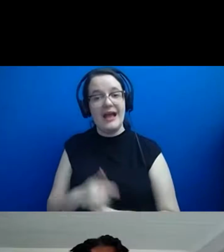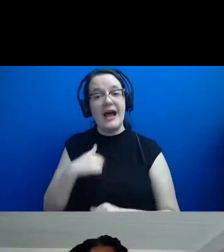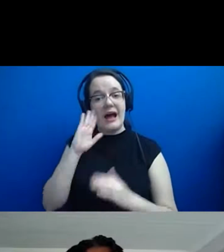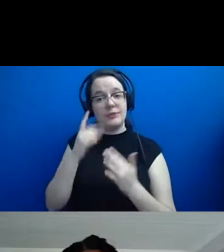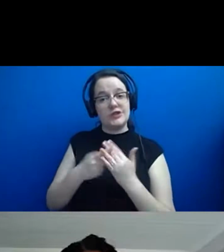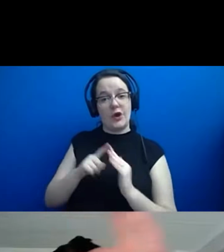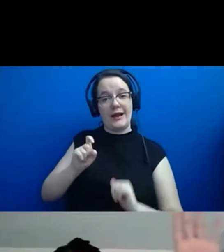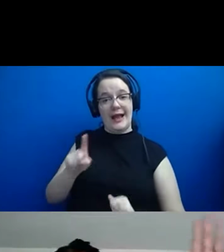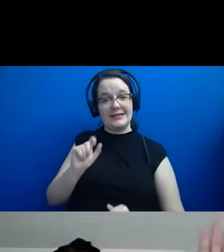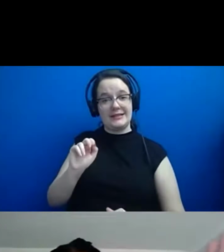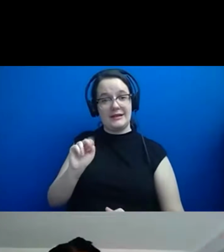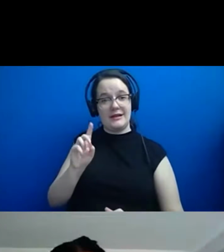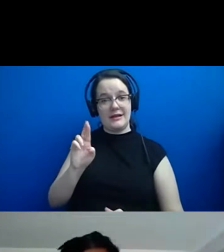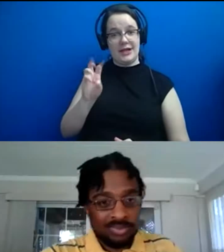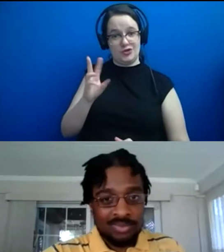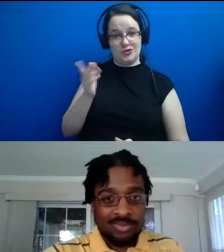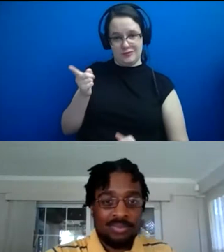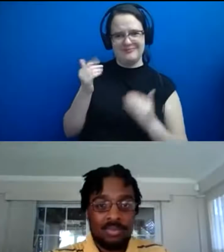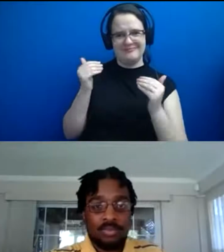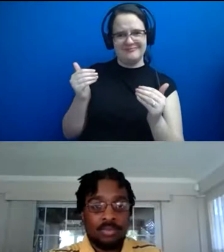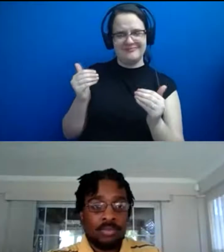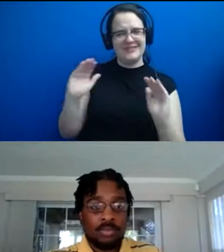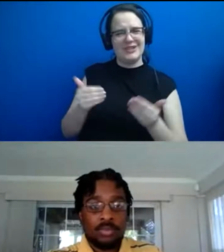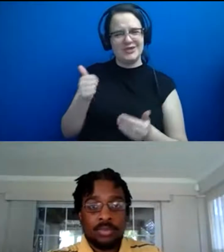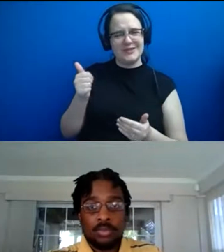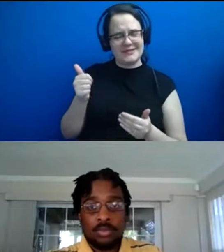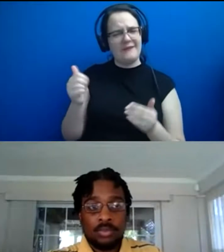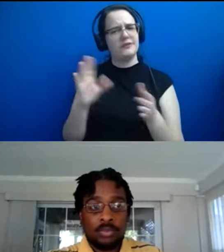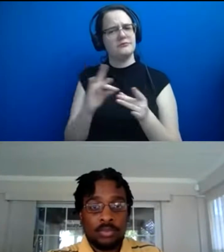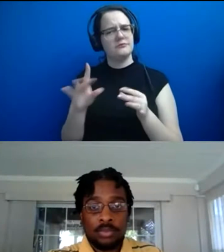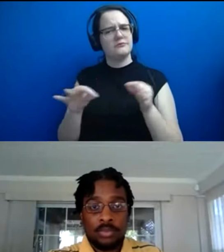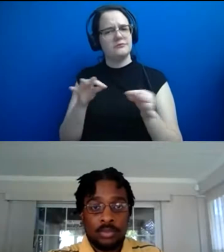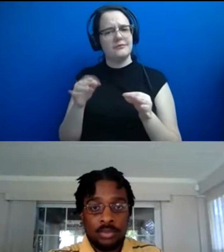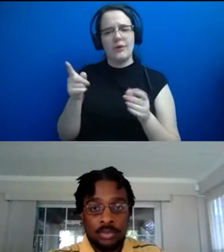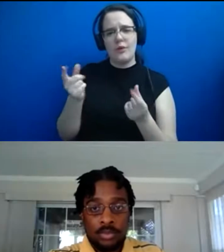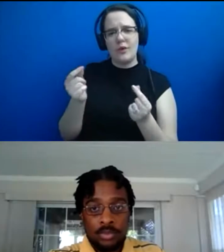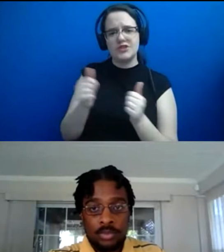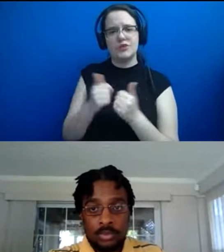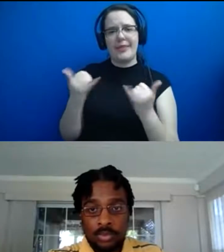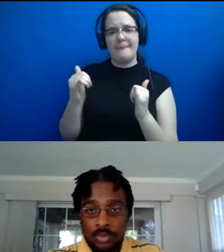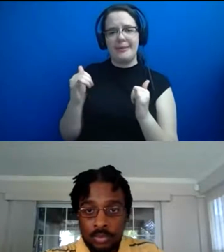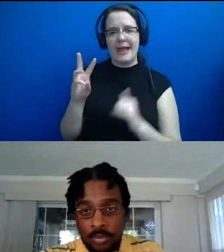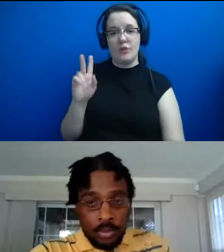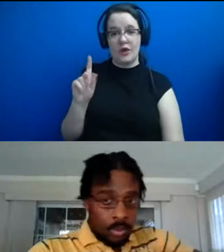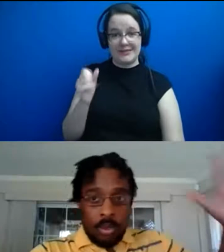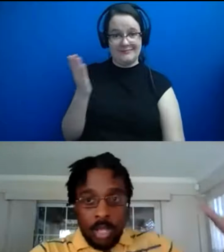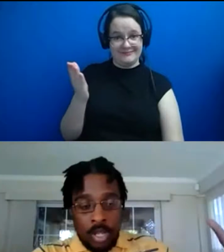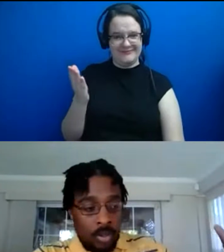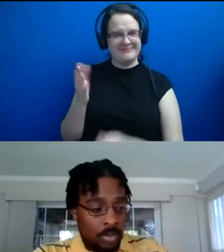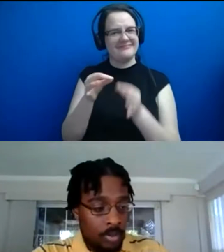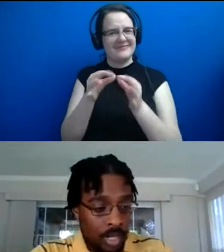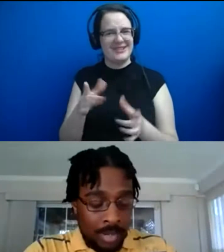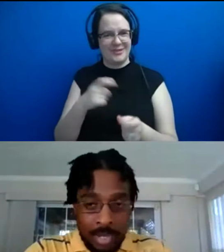Andrew to introduce themselves and tell you about some of the wonderful things he is doing with PlayWorks. Andrew?